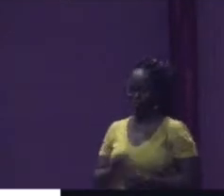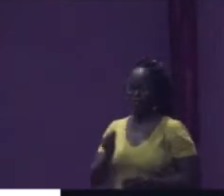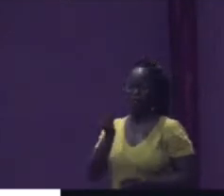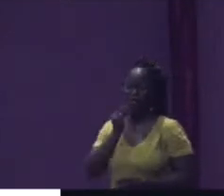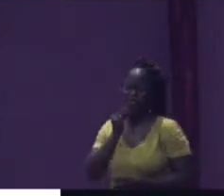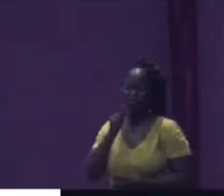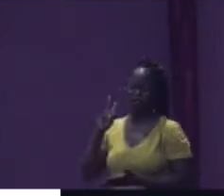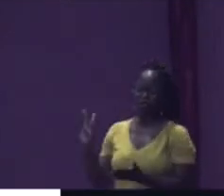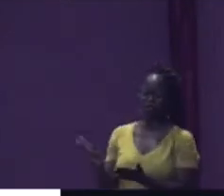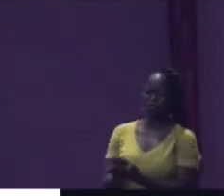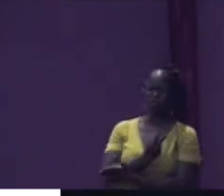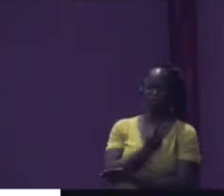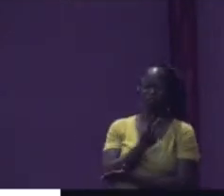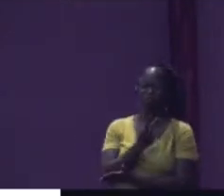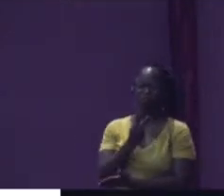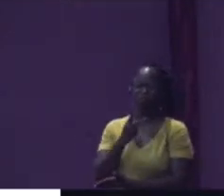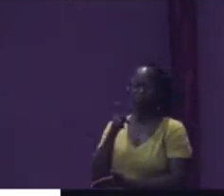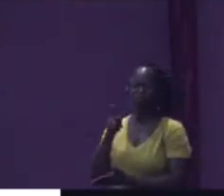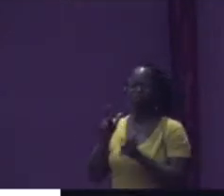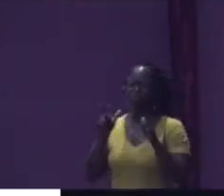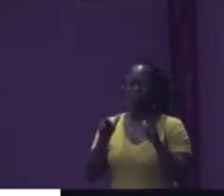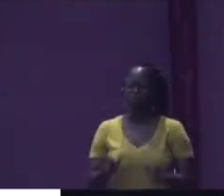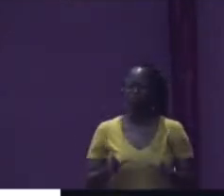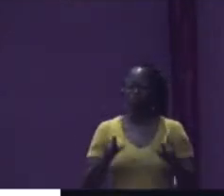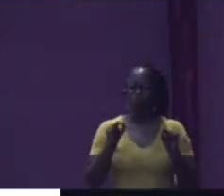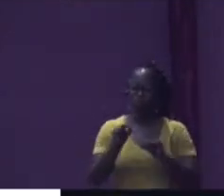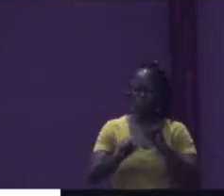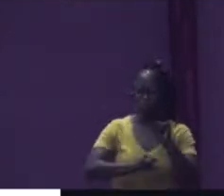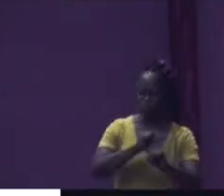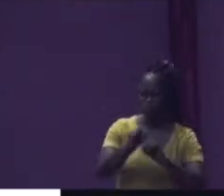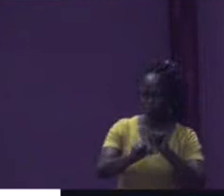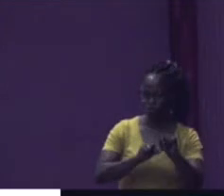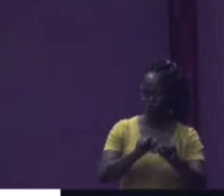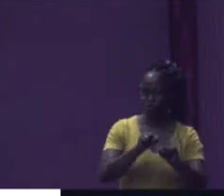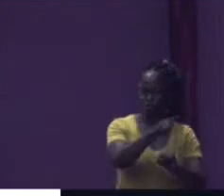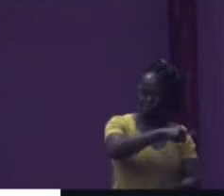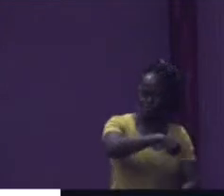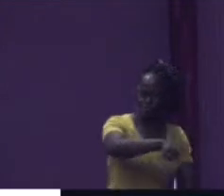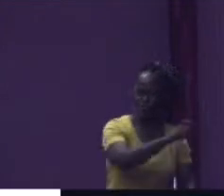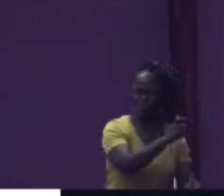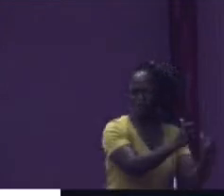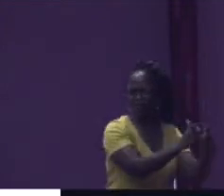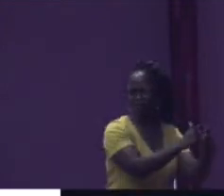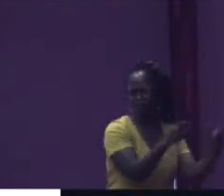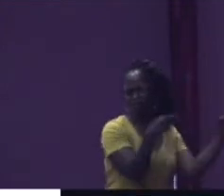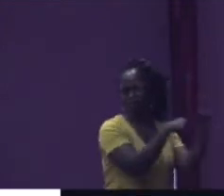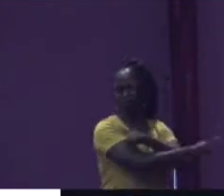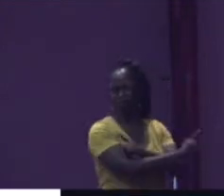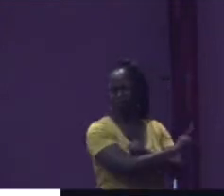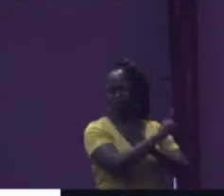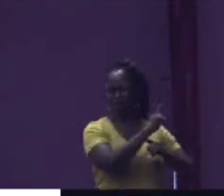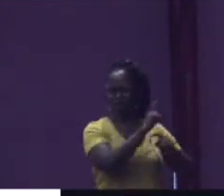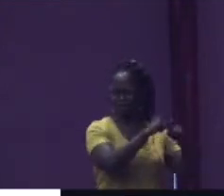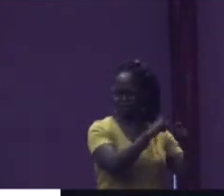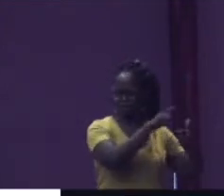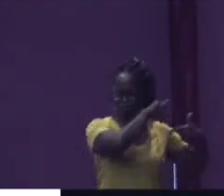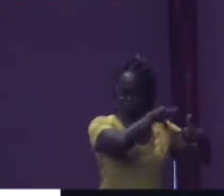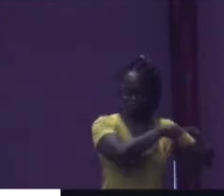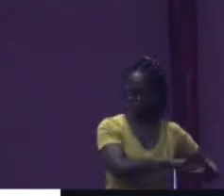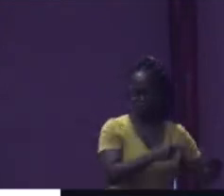profession. And one of the problems is that there's